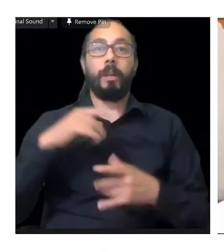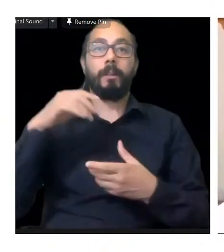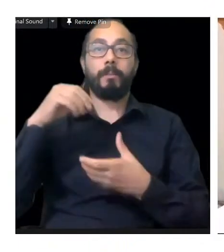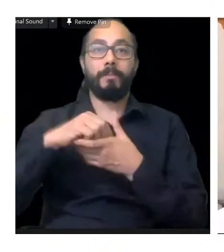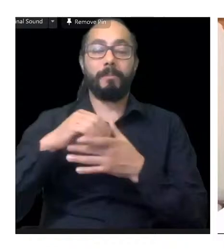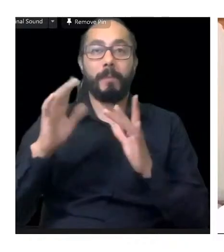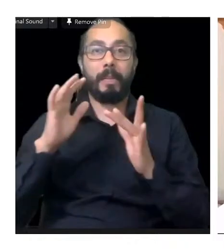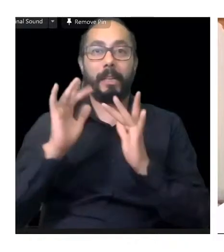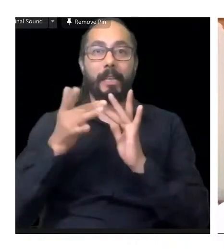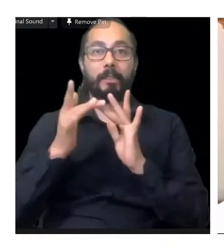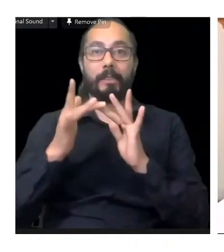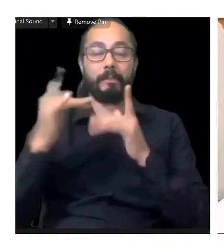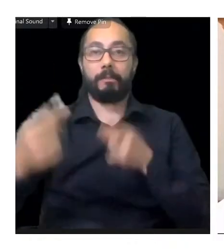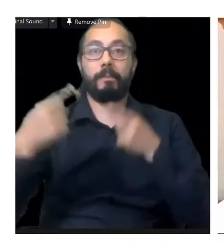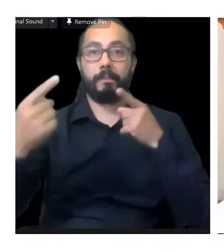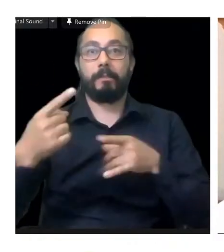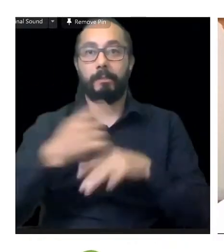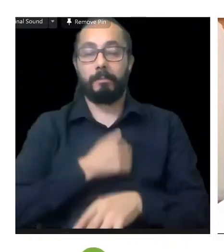sometimes.